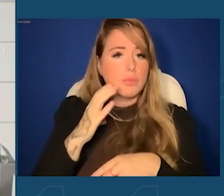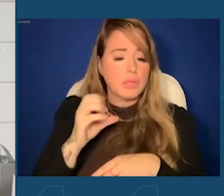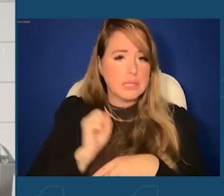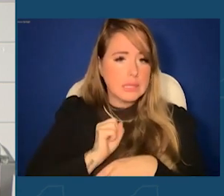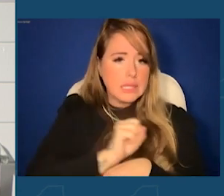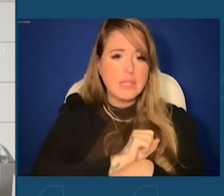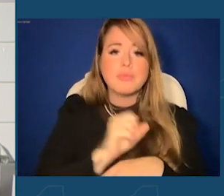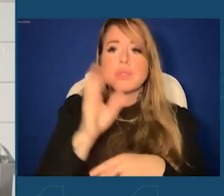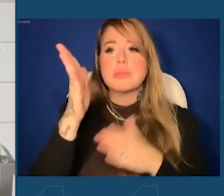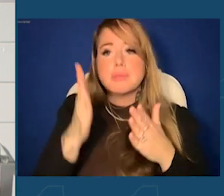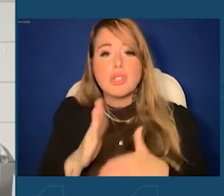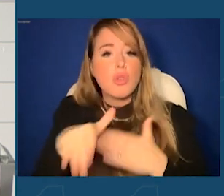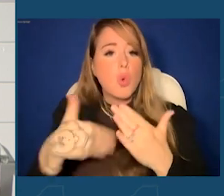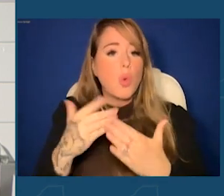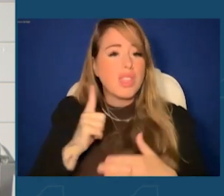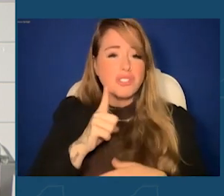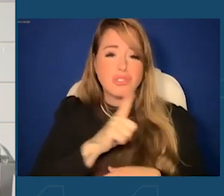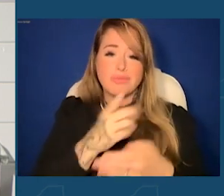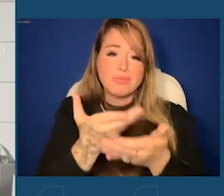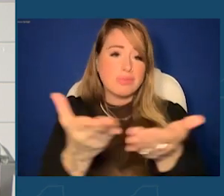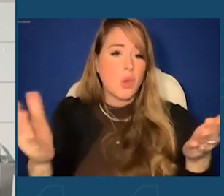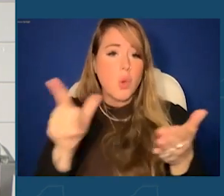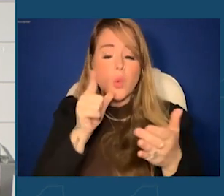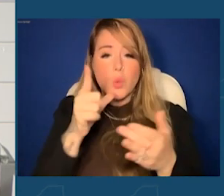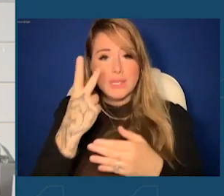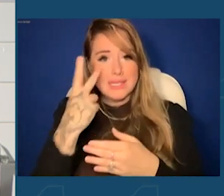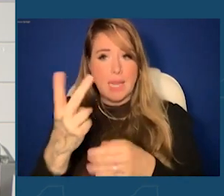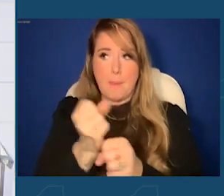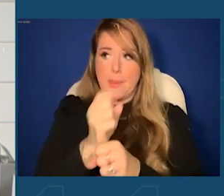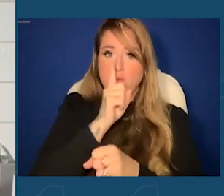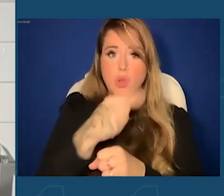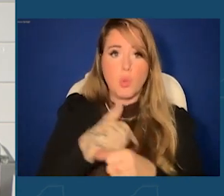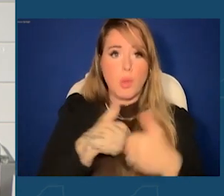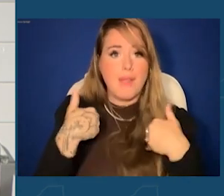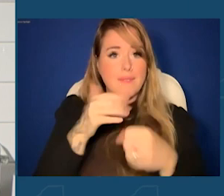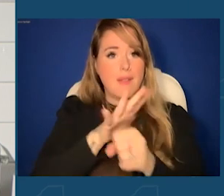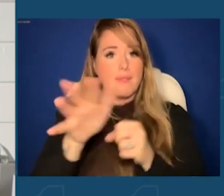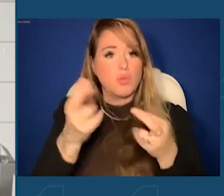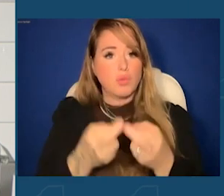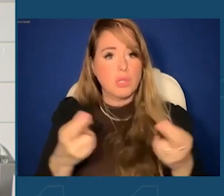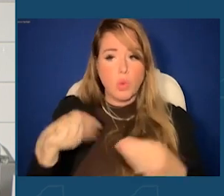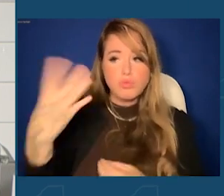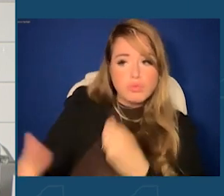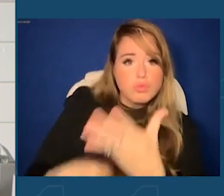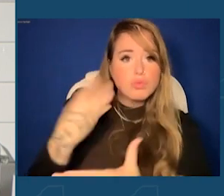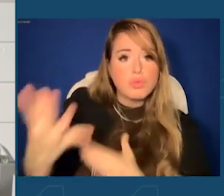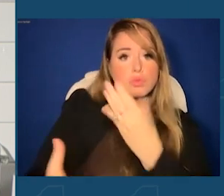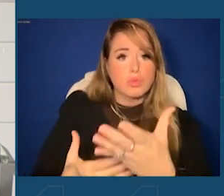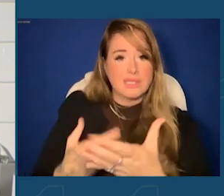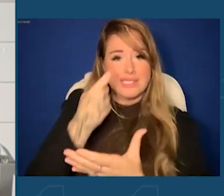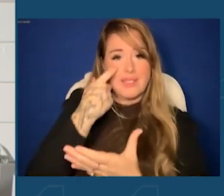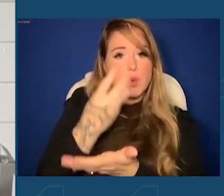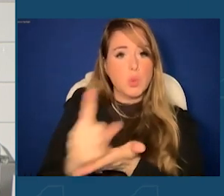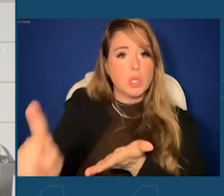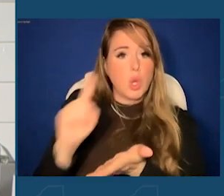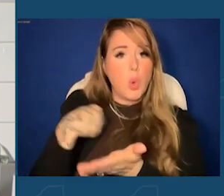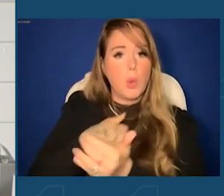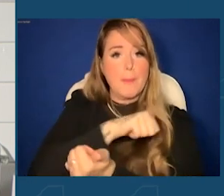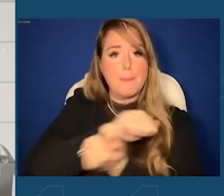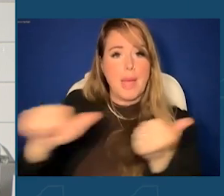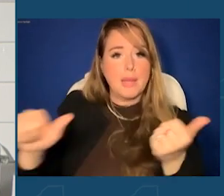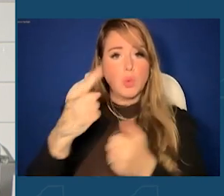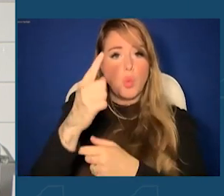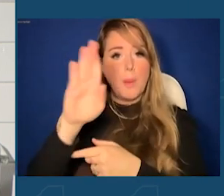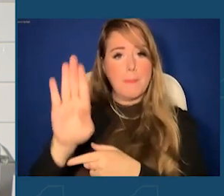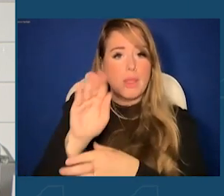entire legislature, for seeing that more resources would be needed. And that's why just a few weeks ago we passed $1 billion